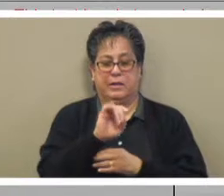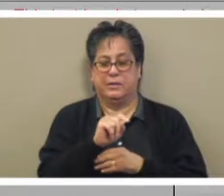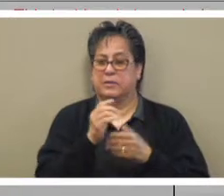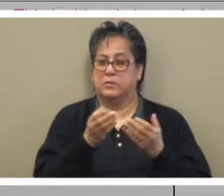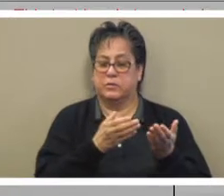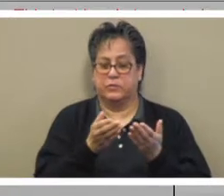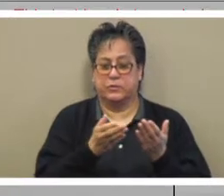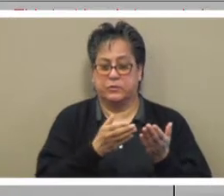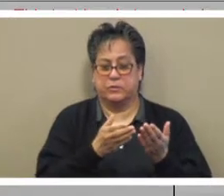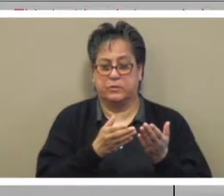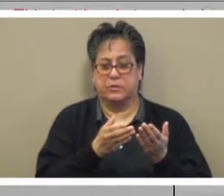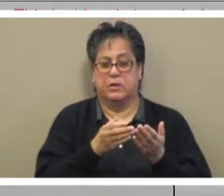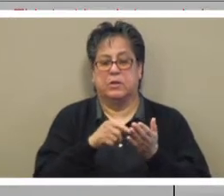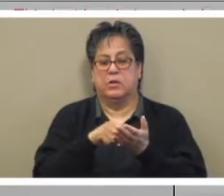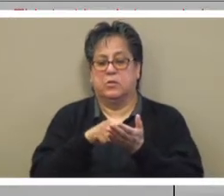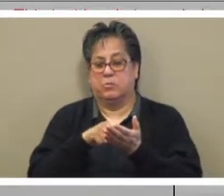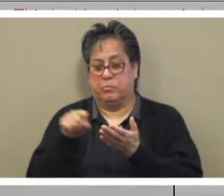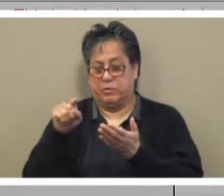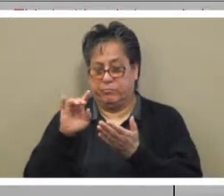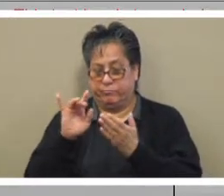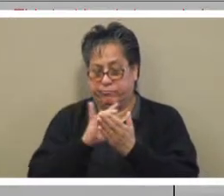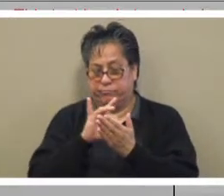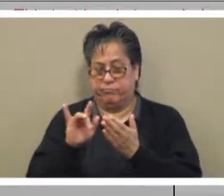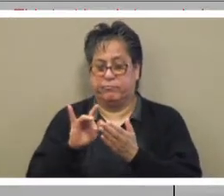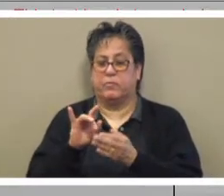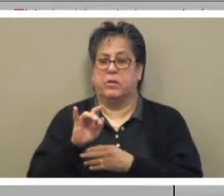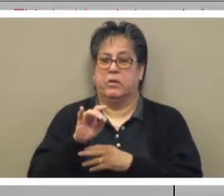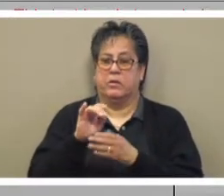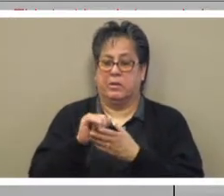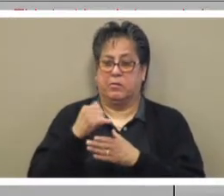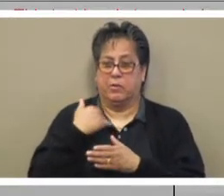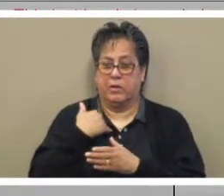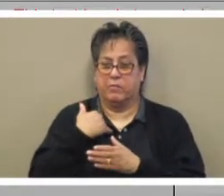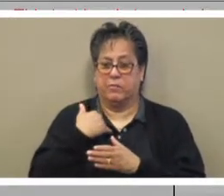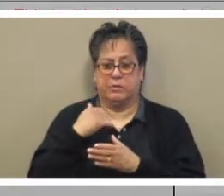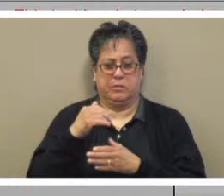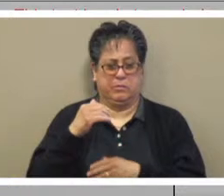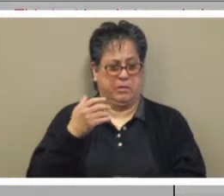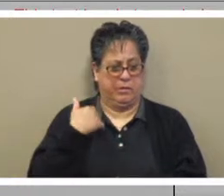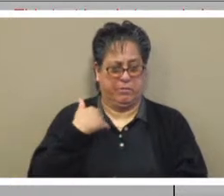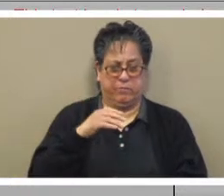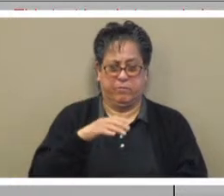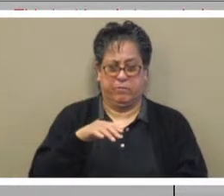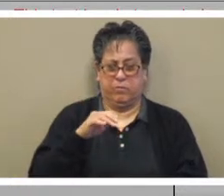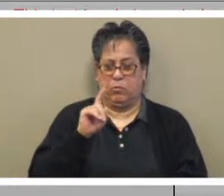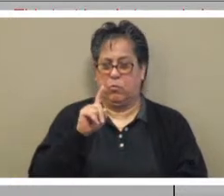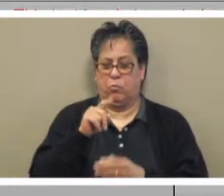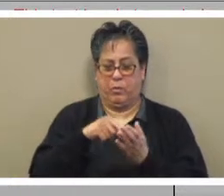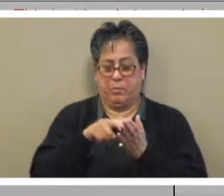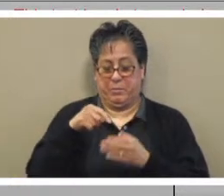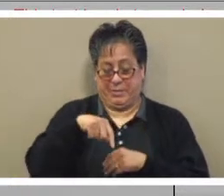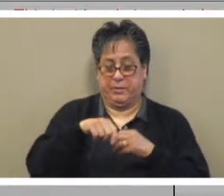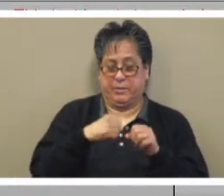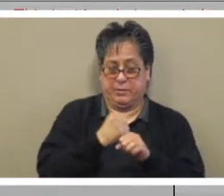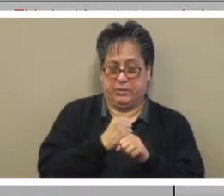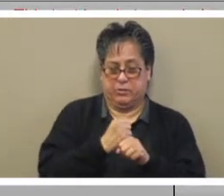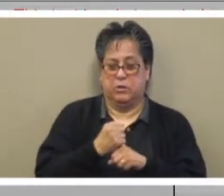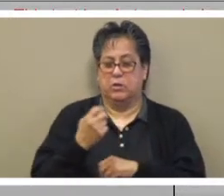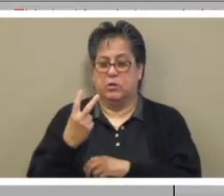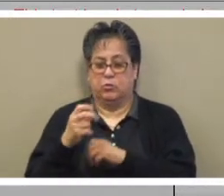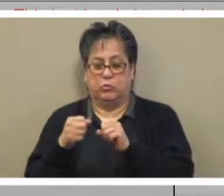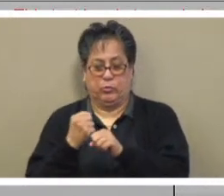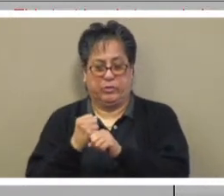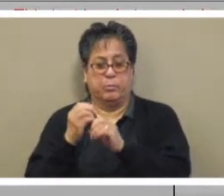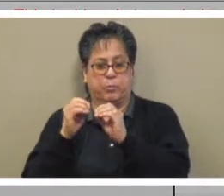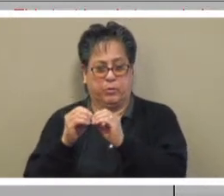reserves, pay out the remaining amount for the Plaza Theater that we have. We still have a payment in this current year and then two more years on top